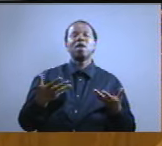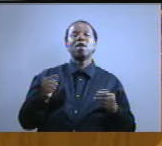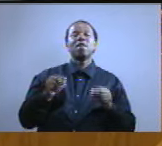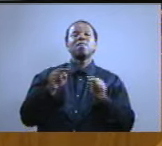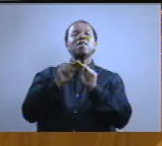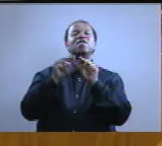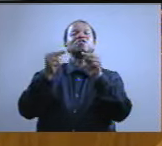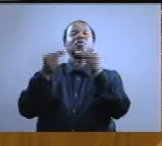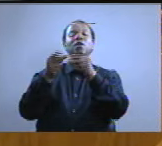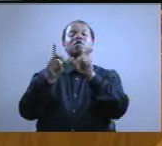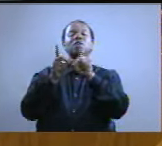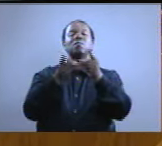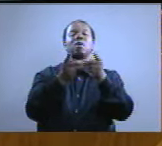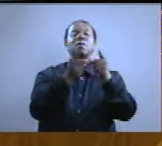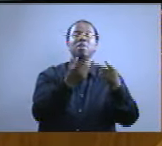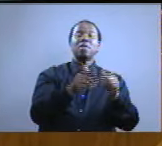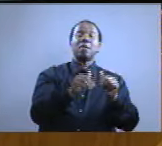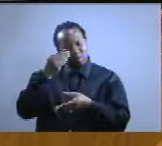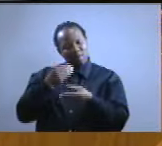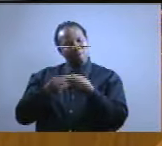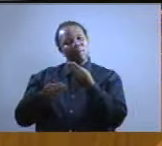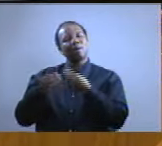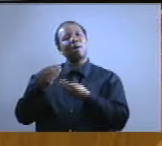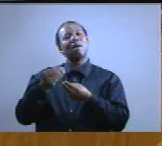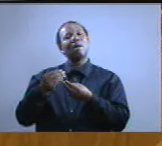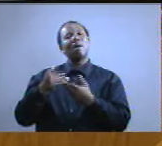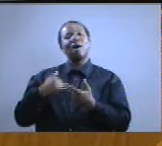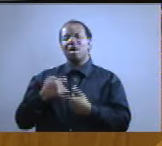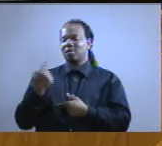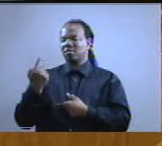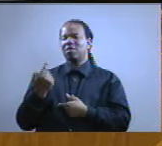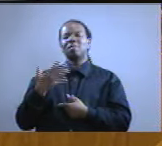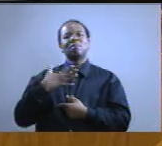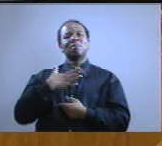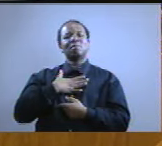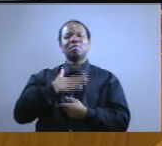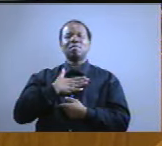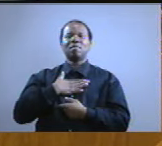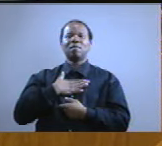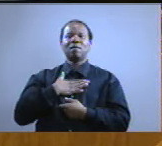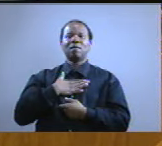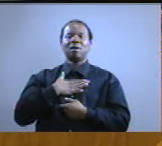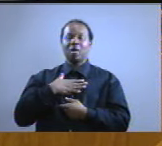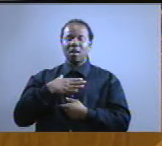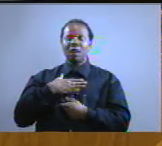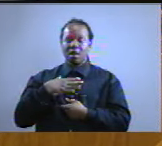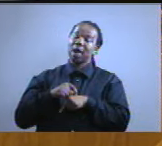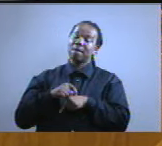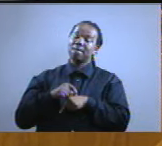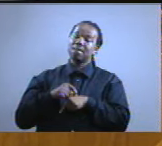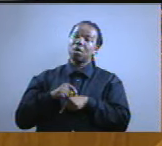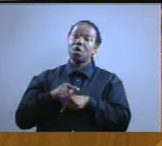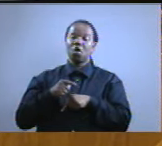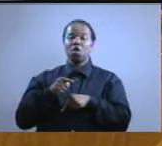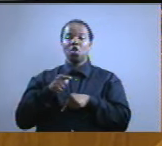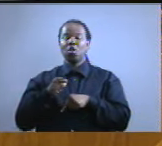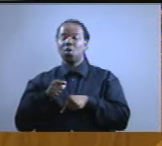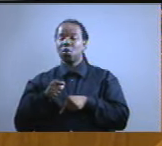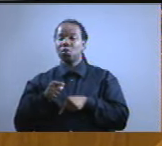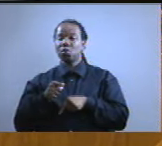Official Languages Act of 1912. Own home languages. Moreover, organic language people